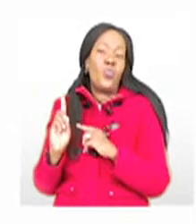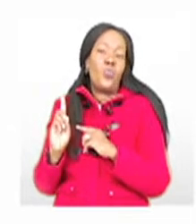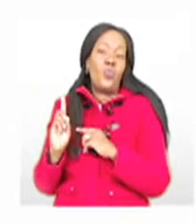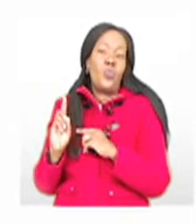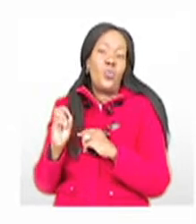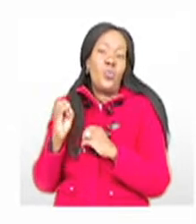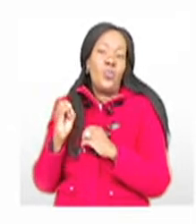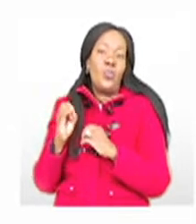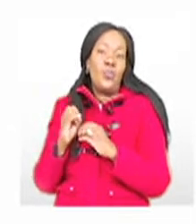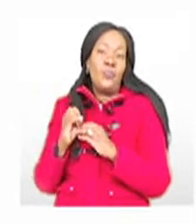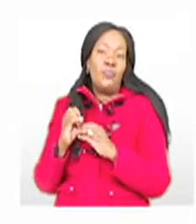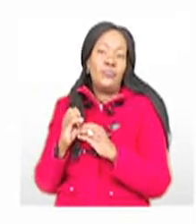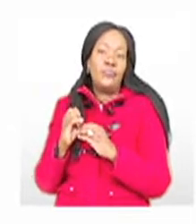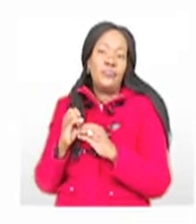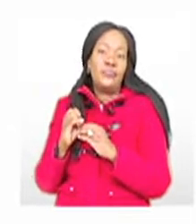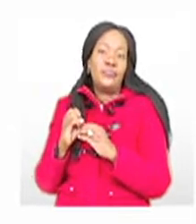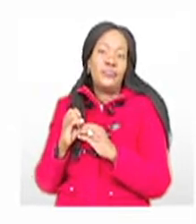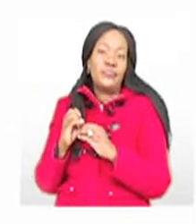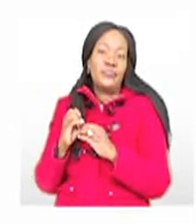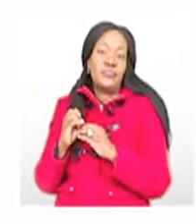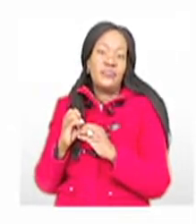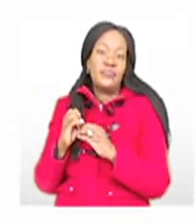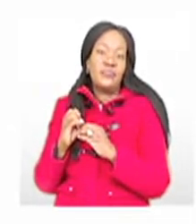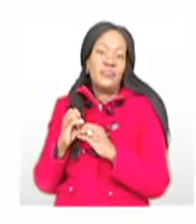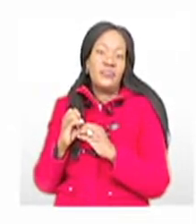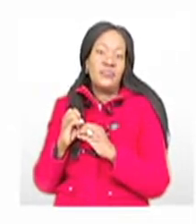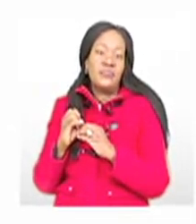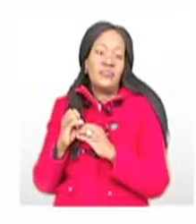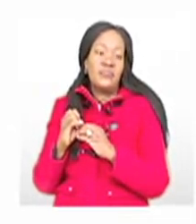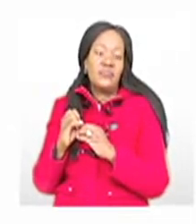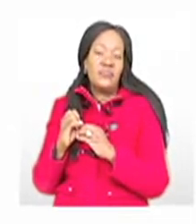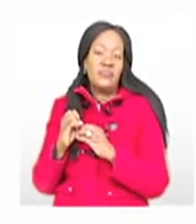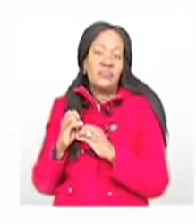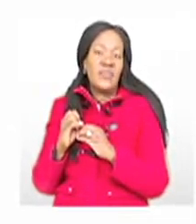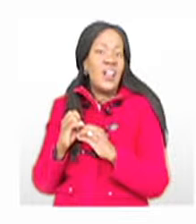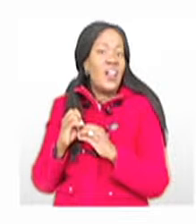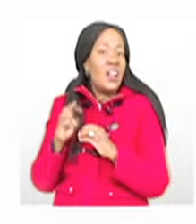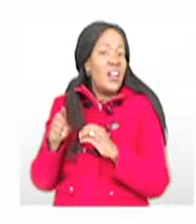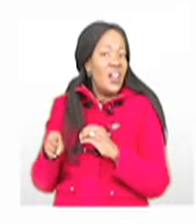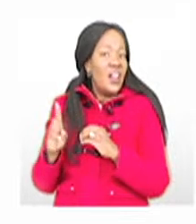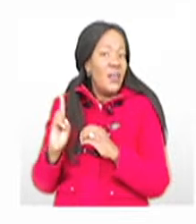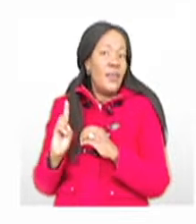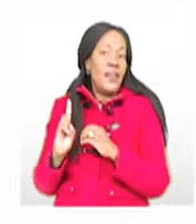number that comes after 6.